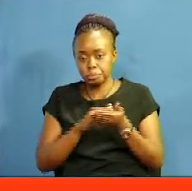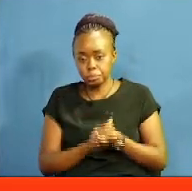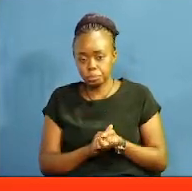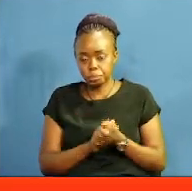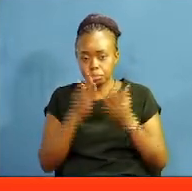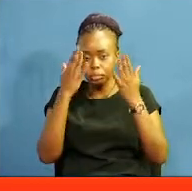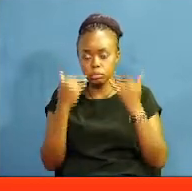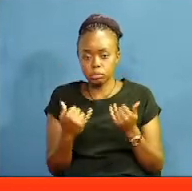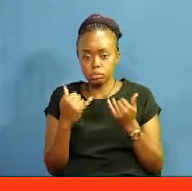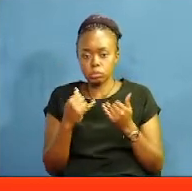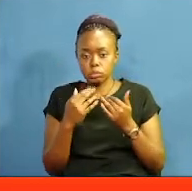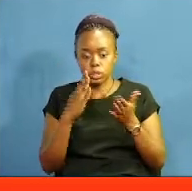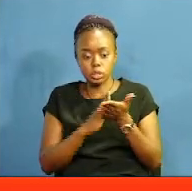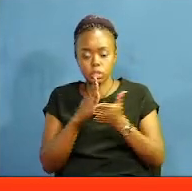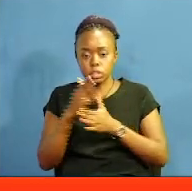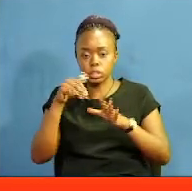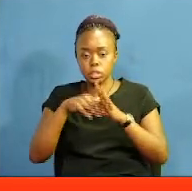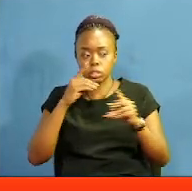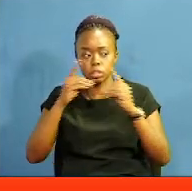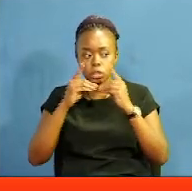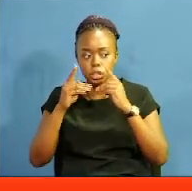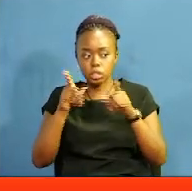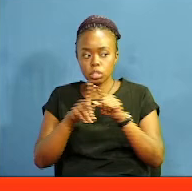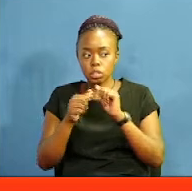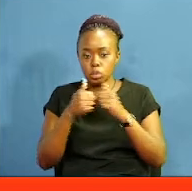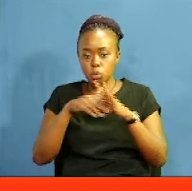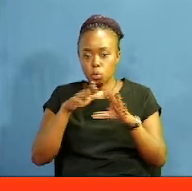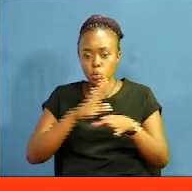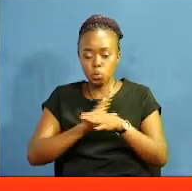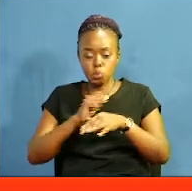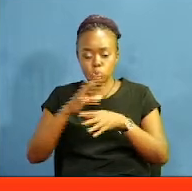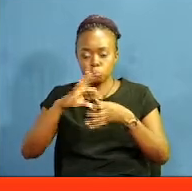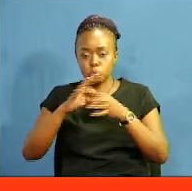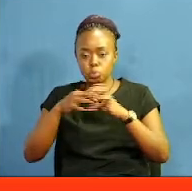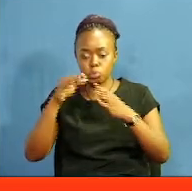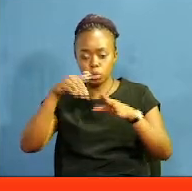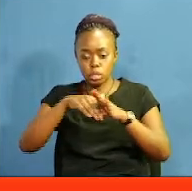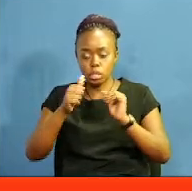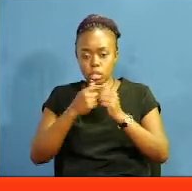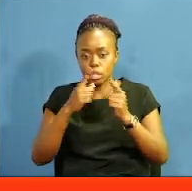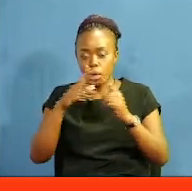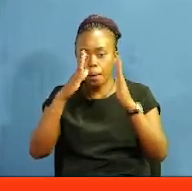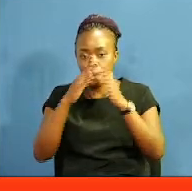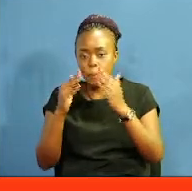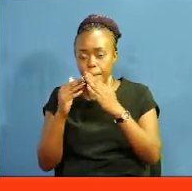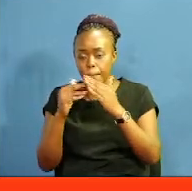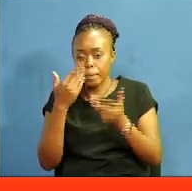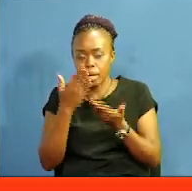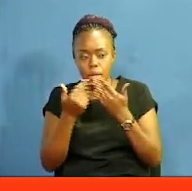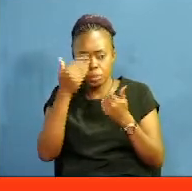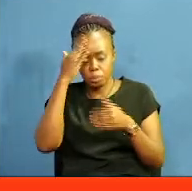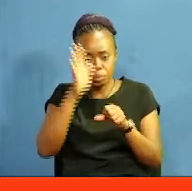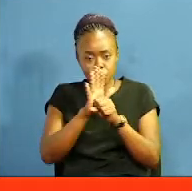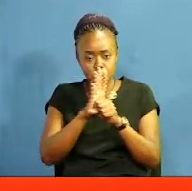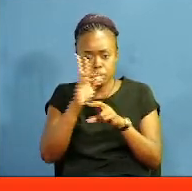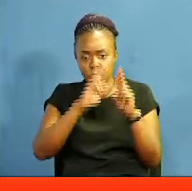right. Nice. Now, right into our discussion. Yes. Gideon Moi's grand entry into the race to the State House, which has elicited